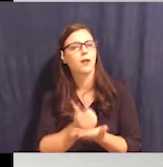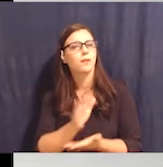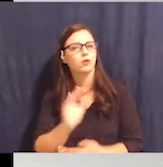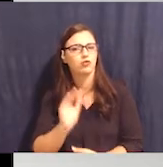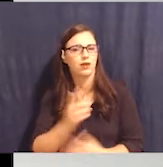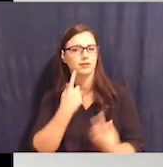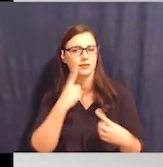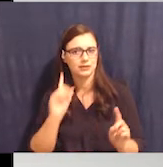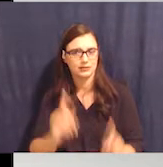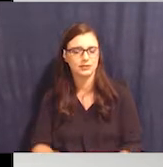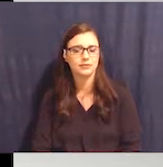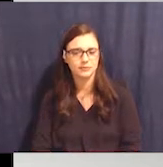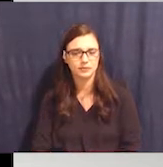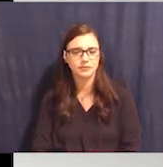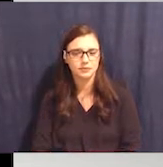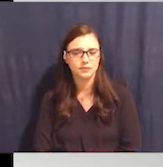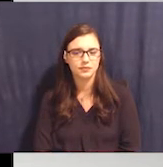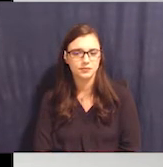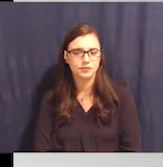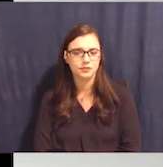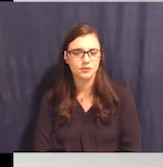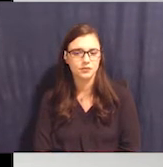that will help your child succeed.